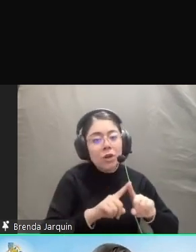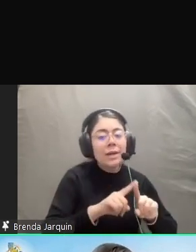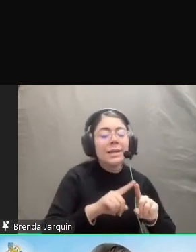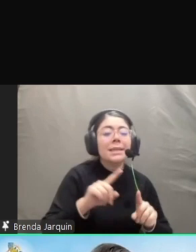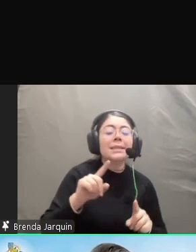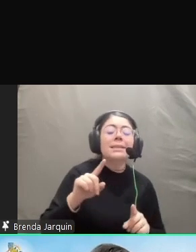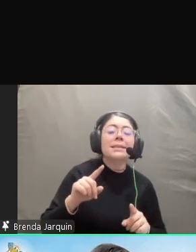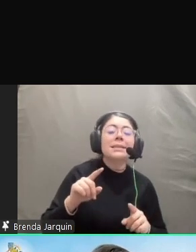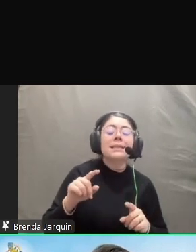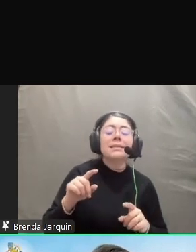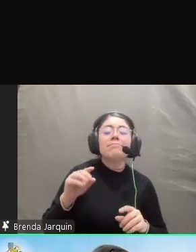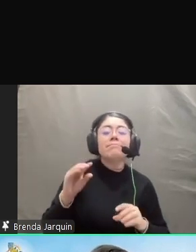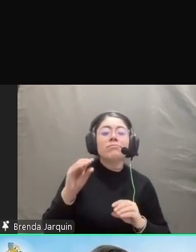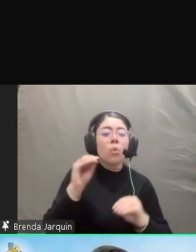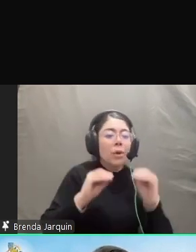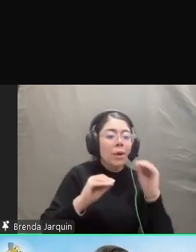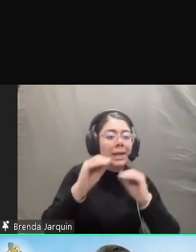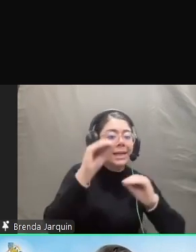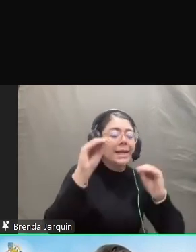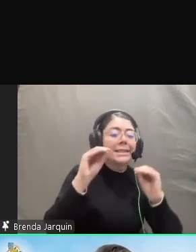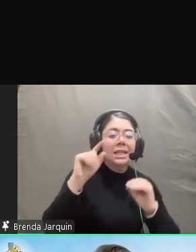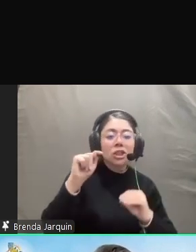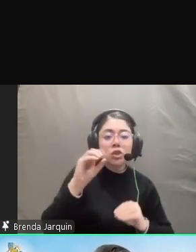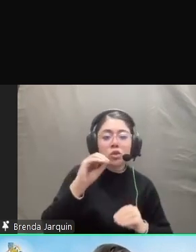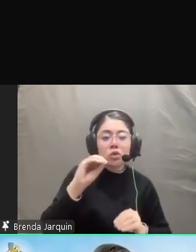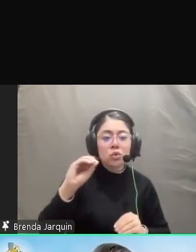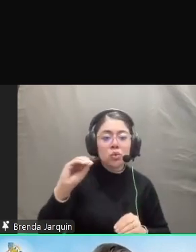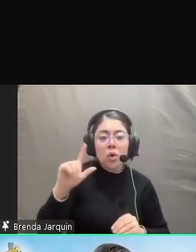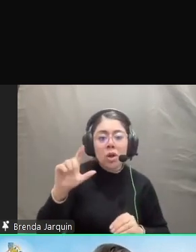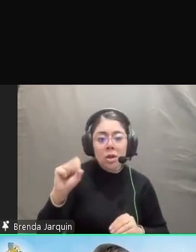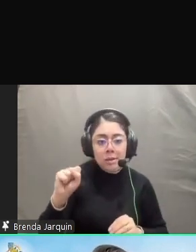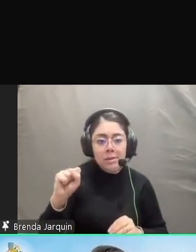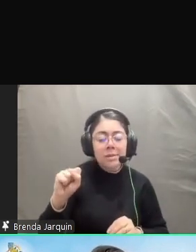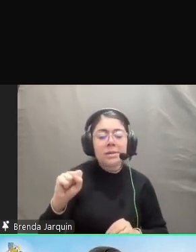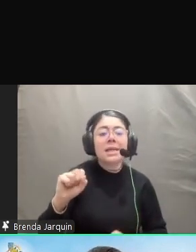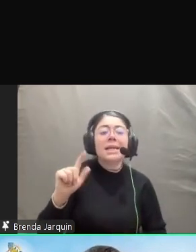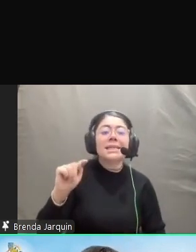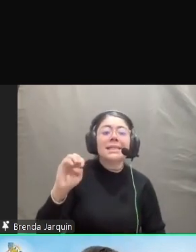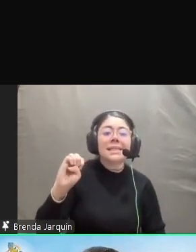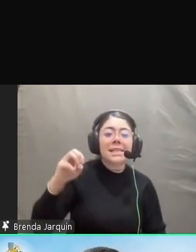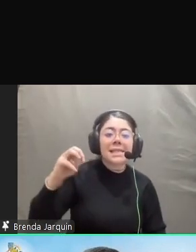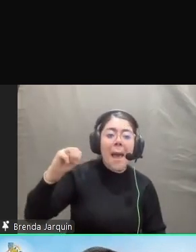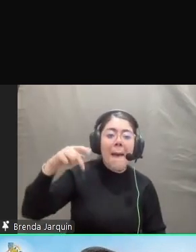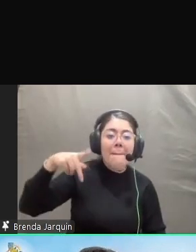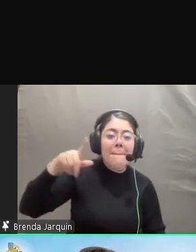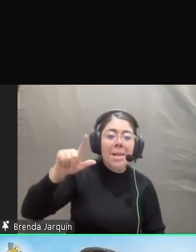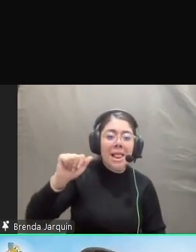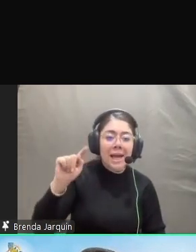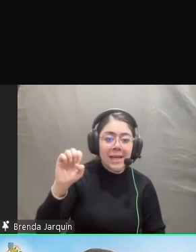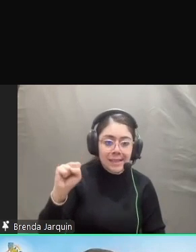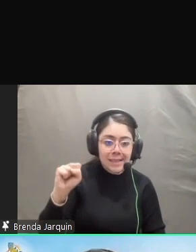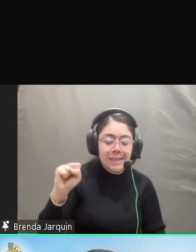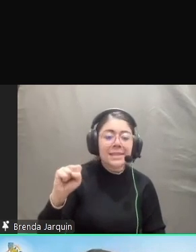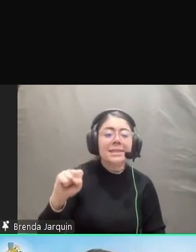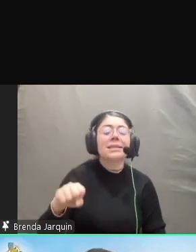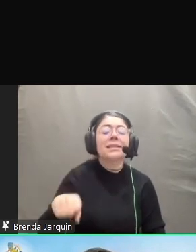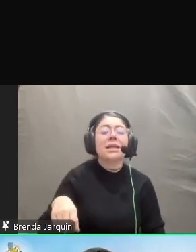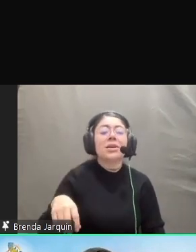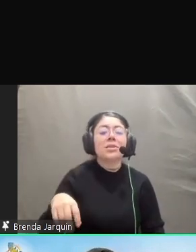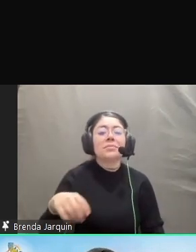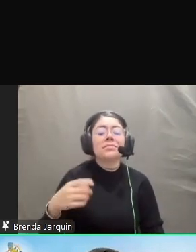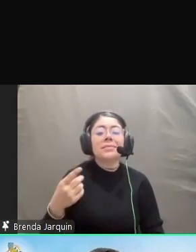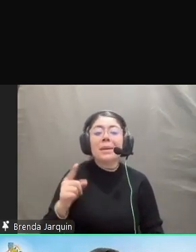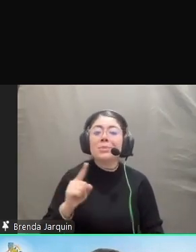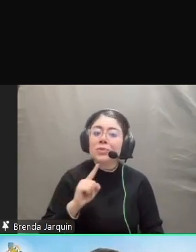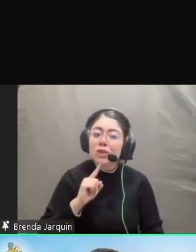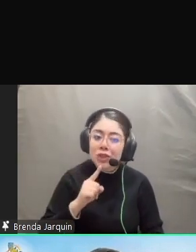base documents for your collaborative. Now, as leaders, you have experience going through this process before, no doubt, as I've